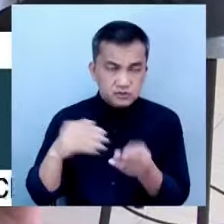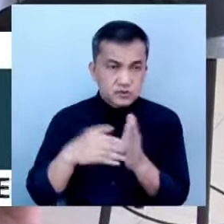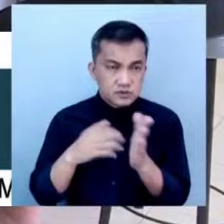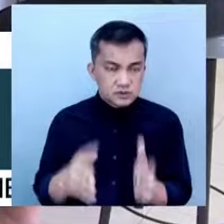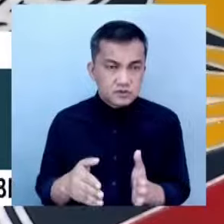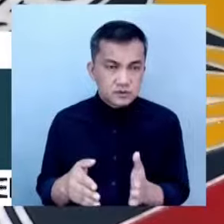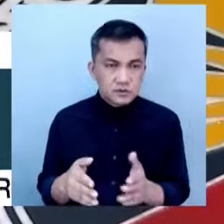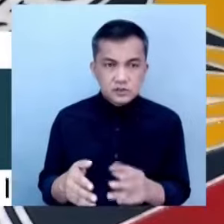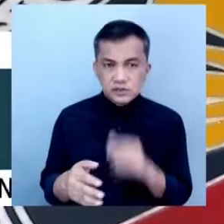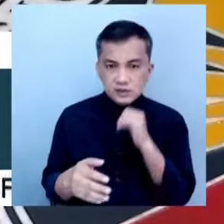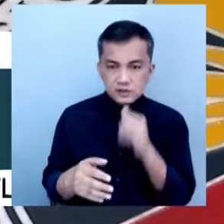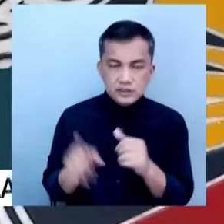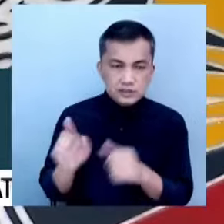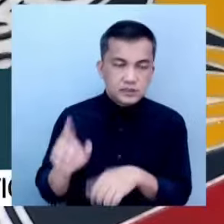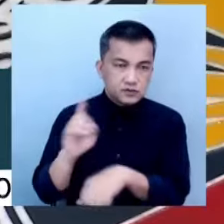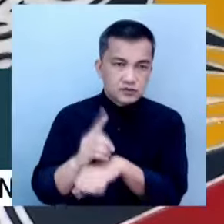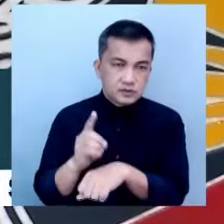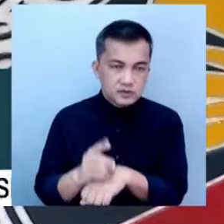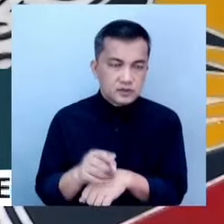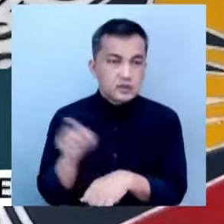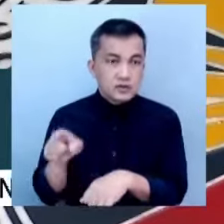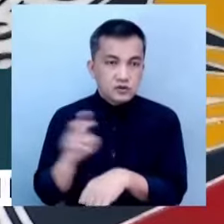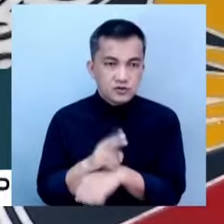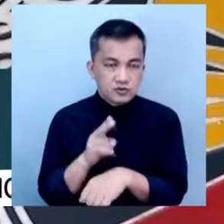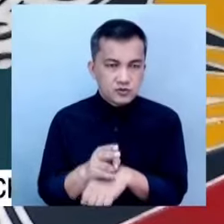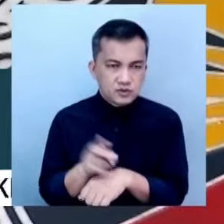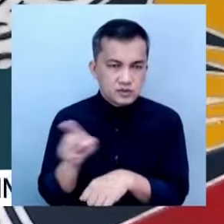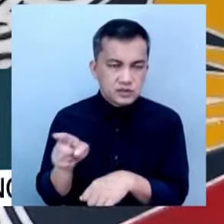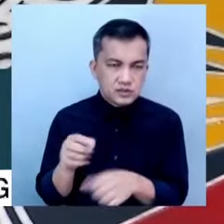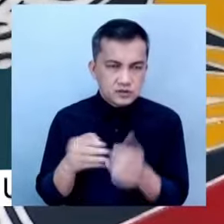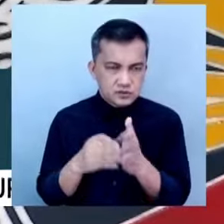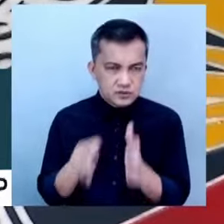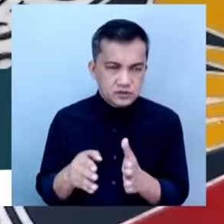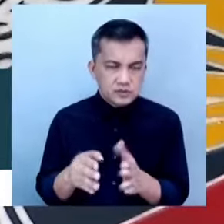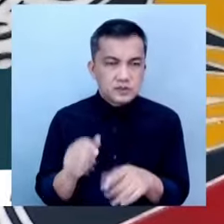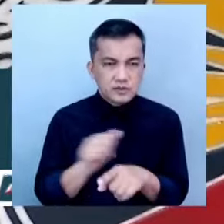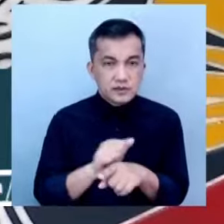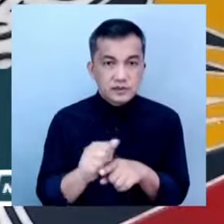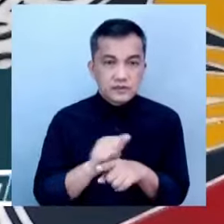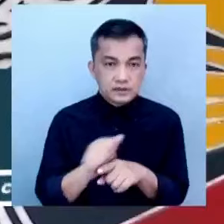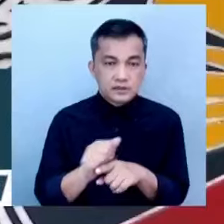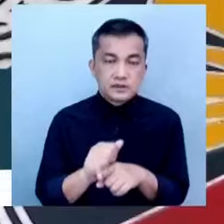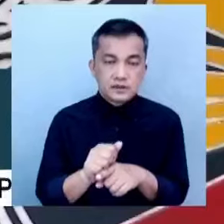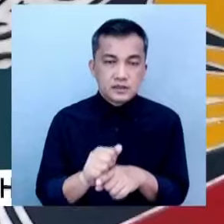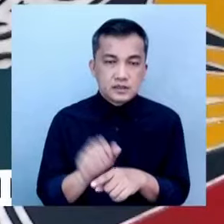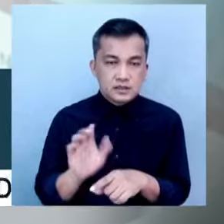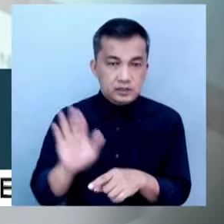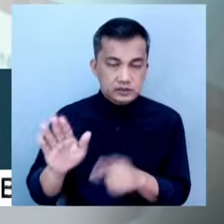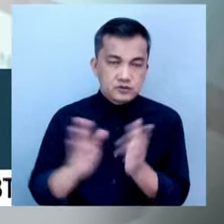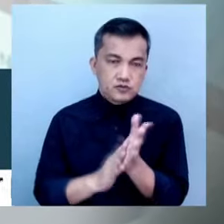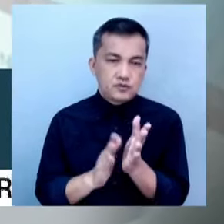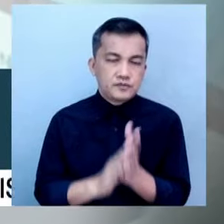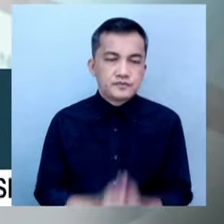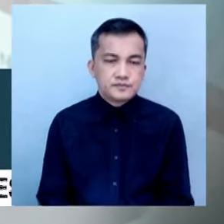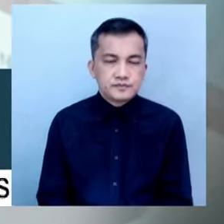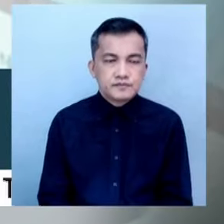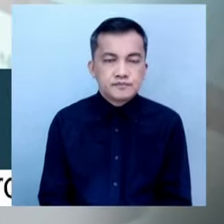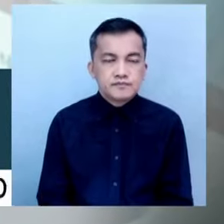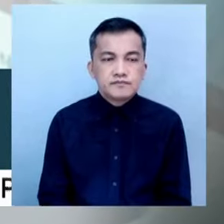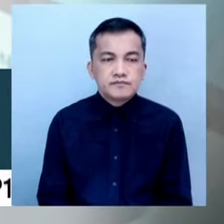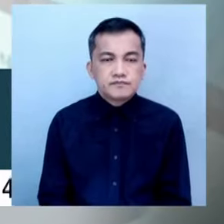not their mandate. They're only using it so that their students can practice in these schools. There